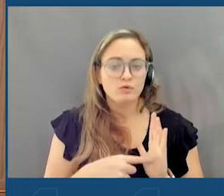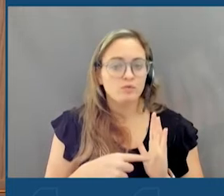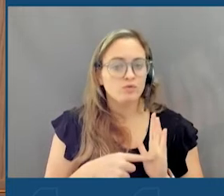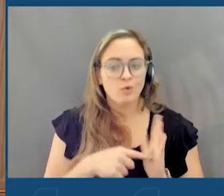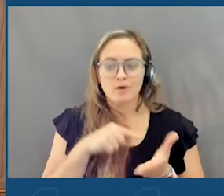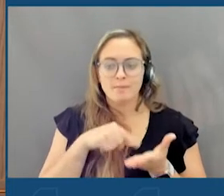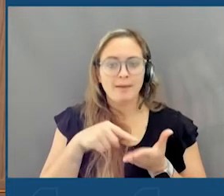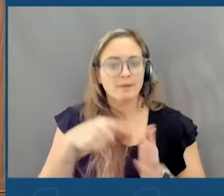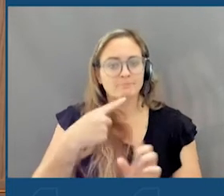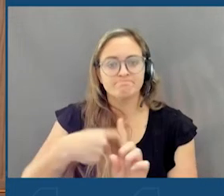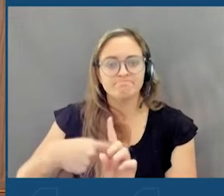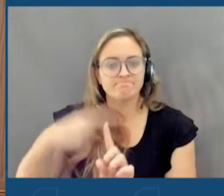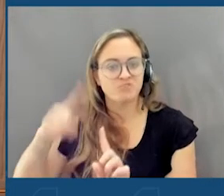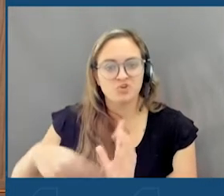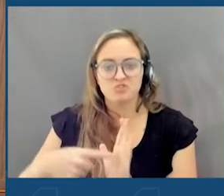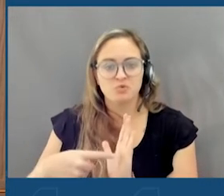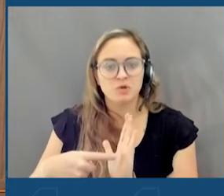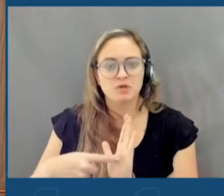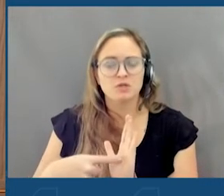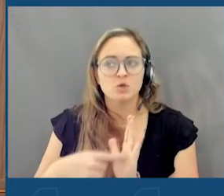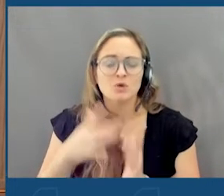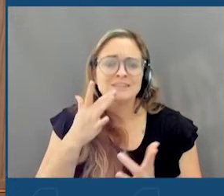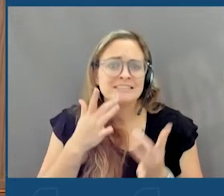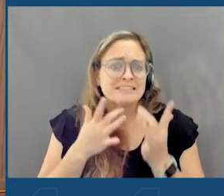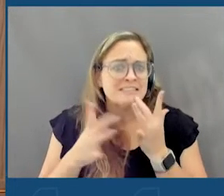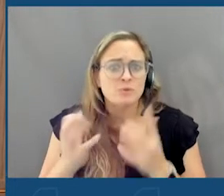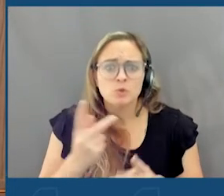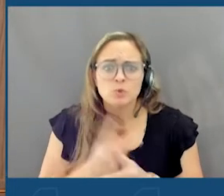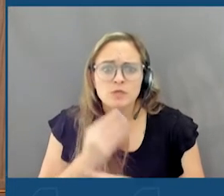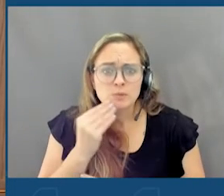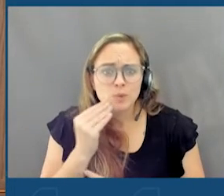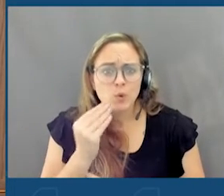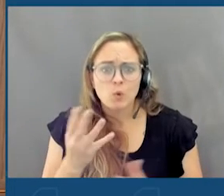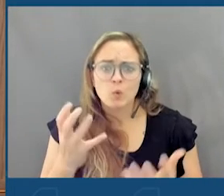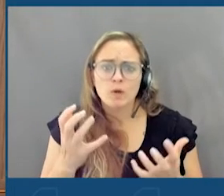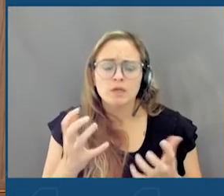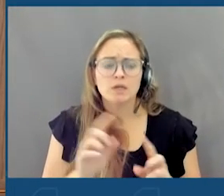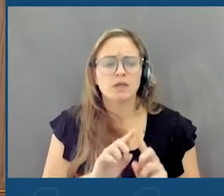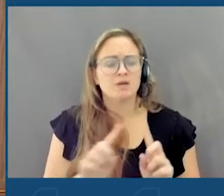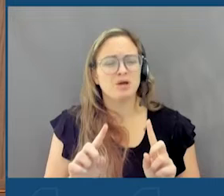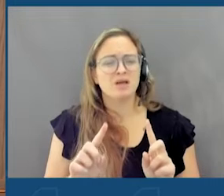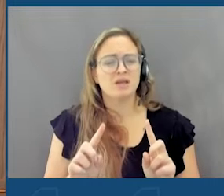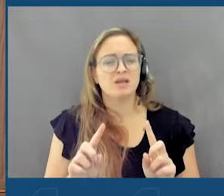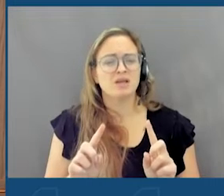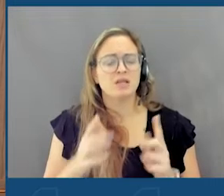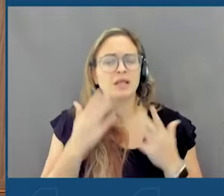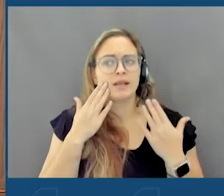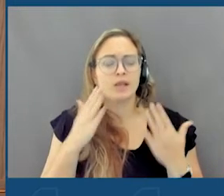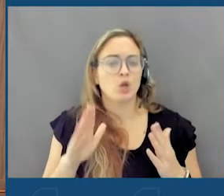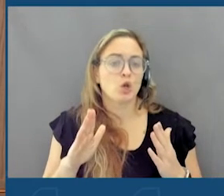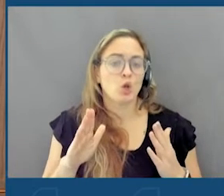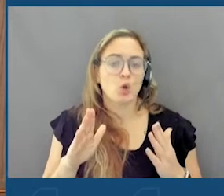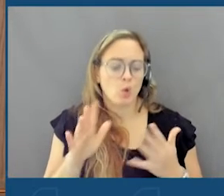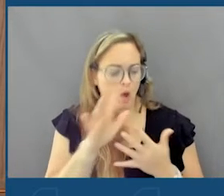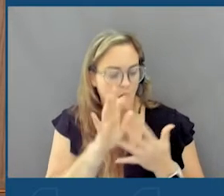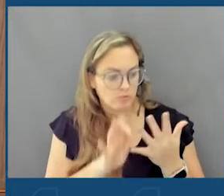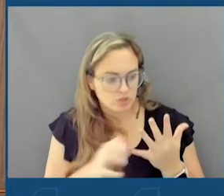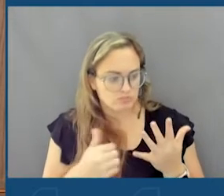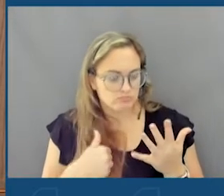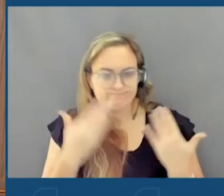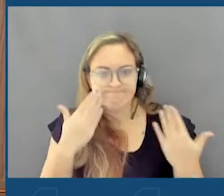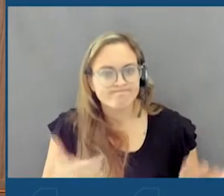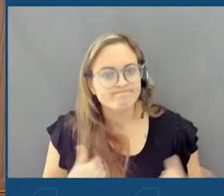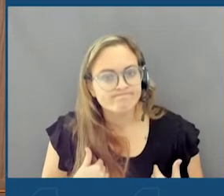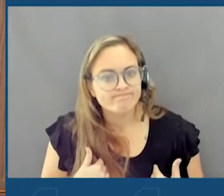payments. We were desperate to keep our home, but we did not know our options.